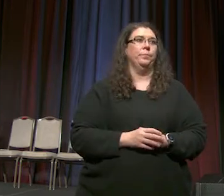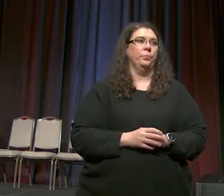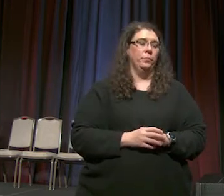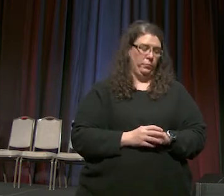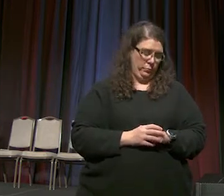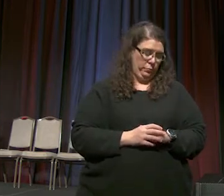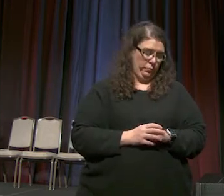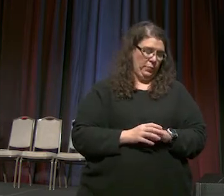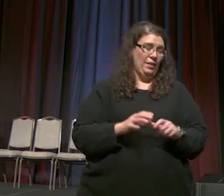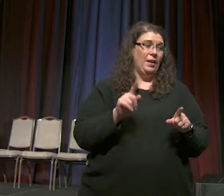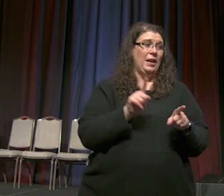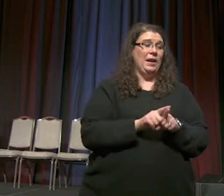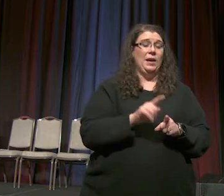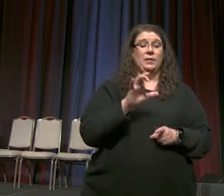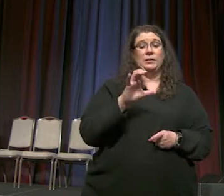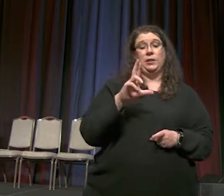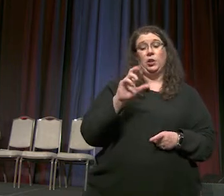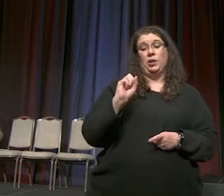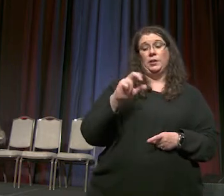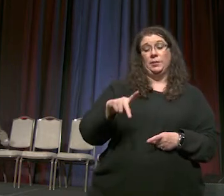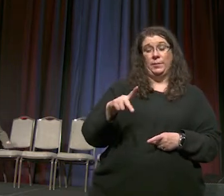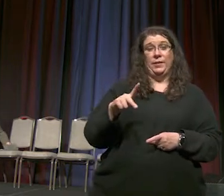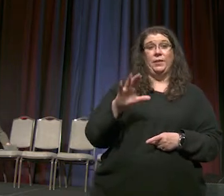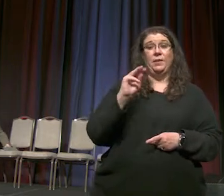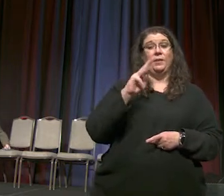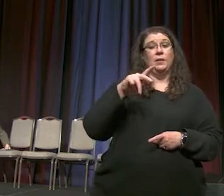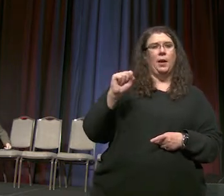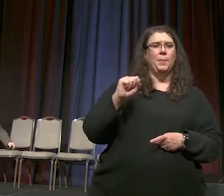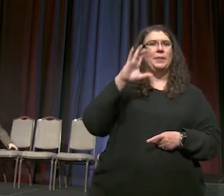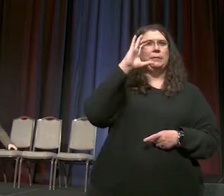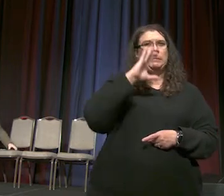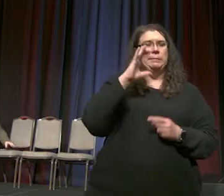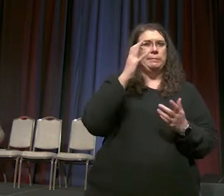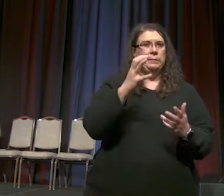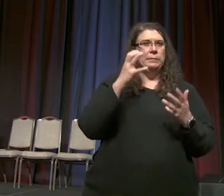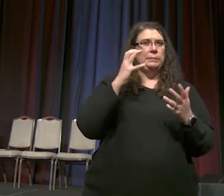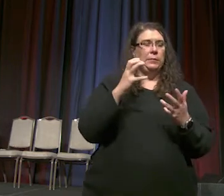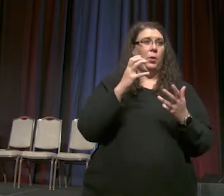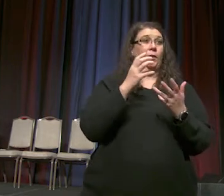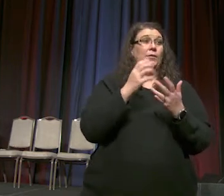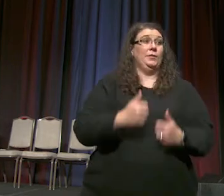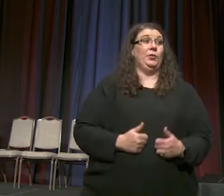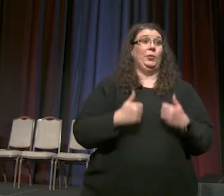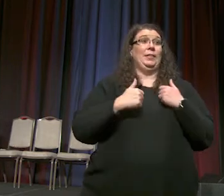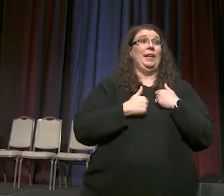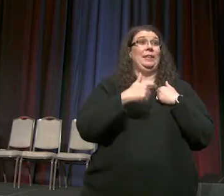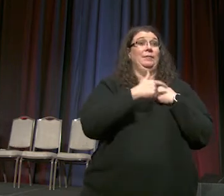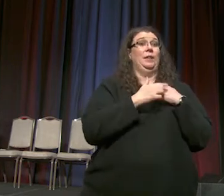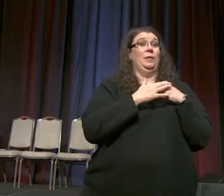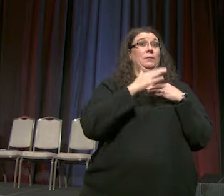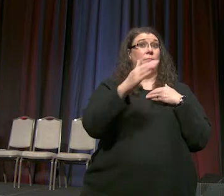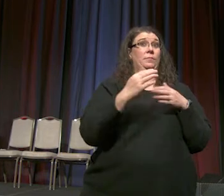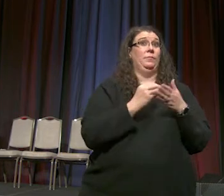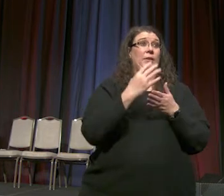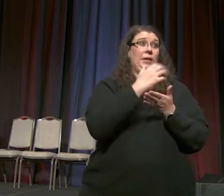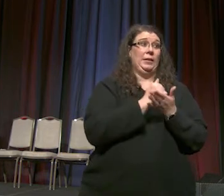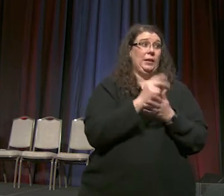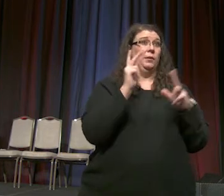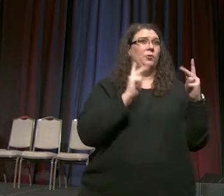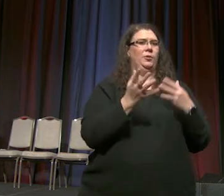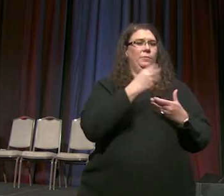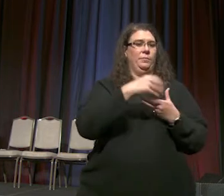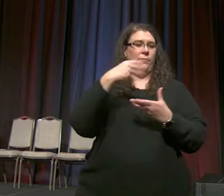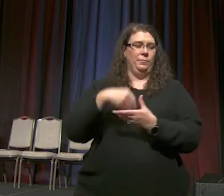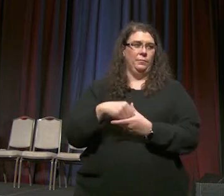As CRSP, Compass seeks to provide lifetime income to participants to ensure that they